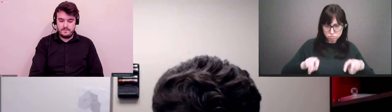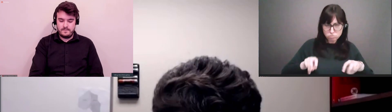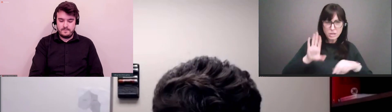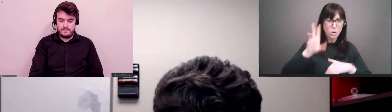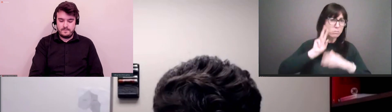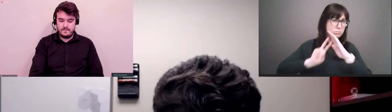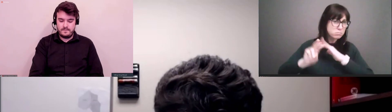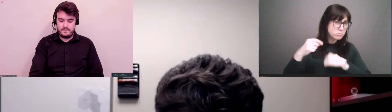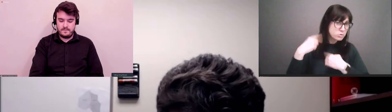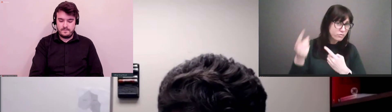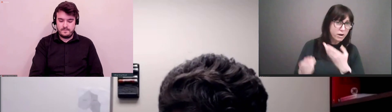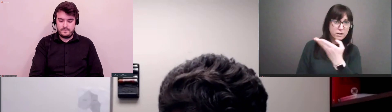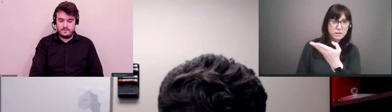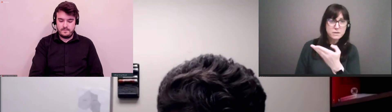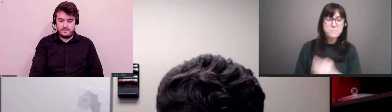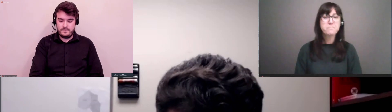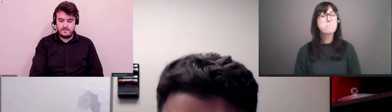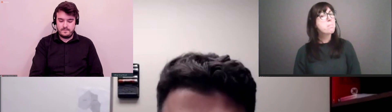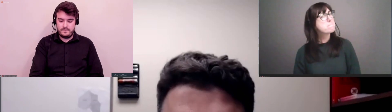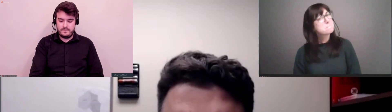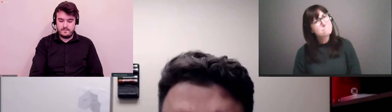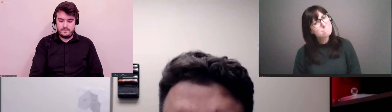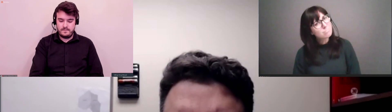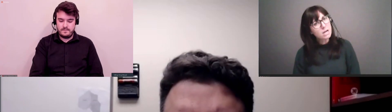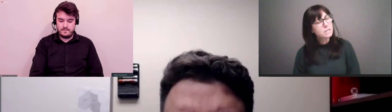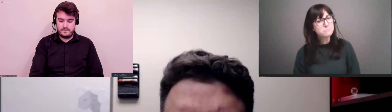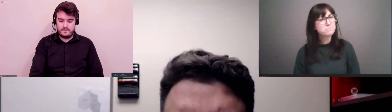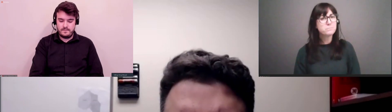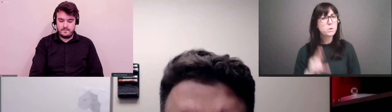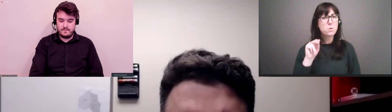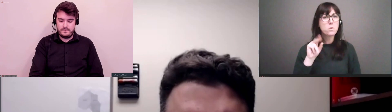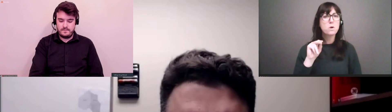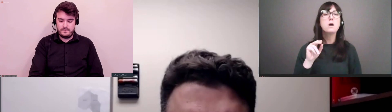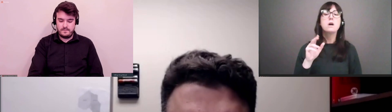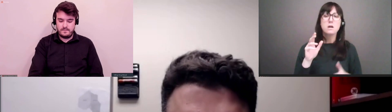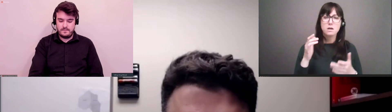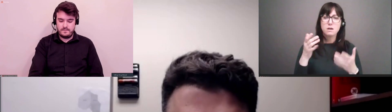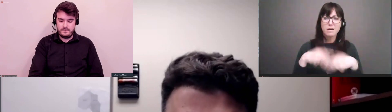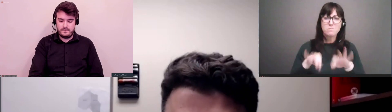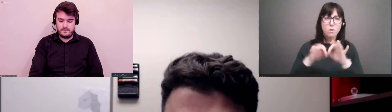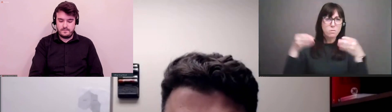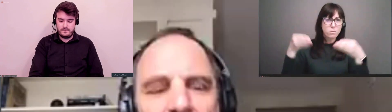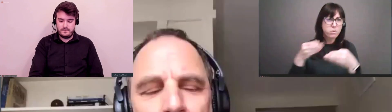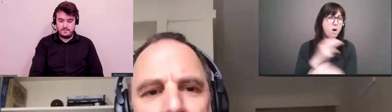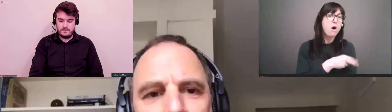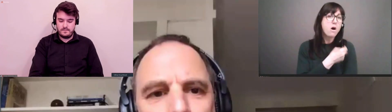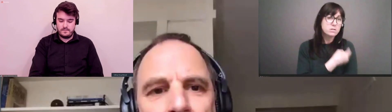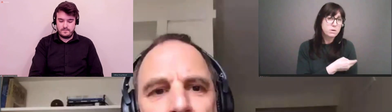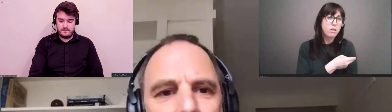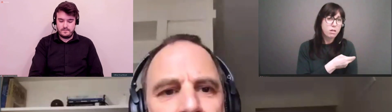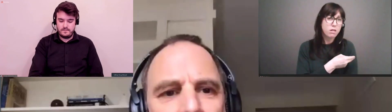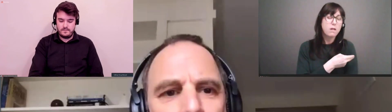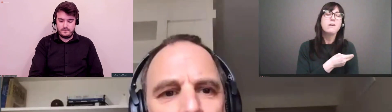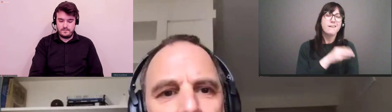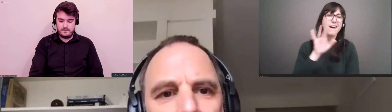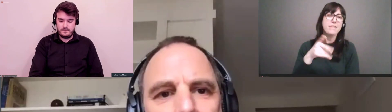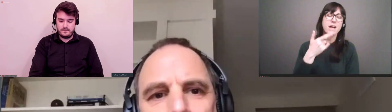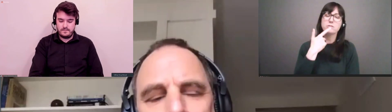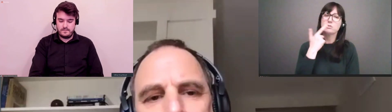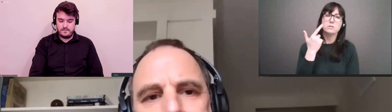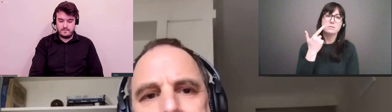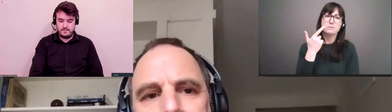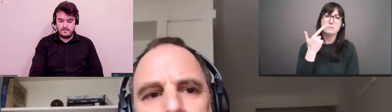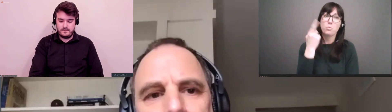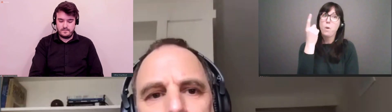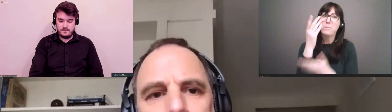doing? Not too much. I think, where we've been focusing on as well as the hospital, and the hospital is a window into the community. So,